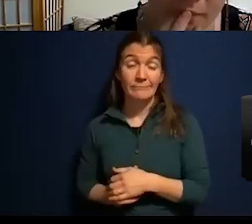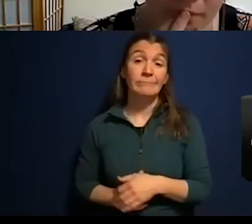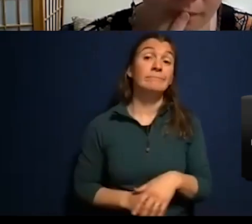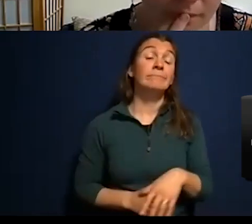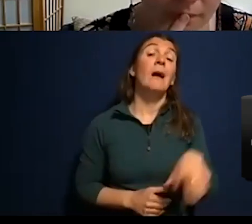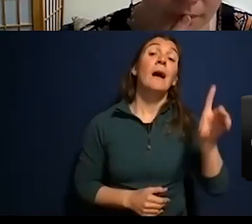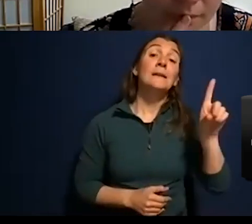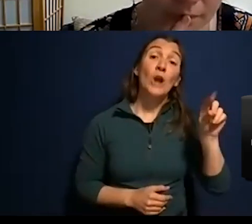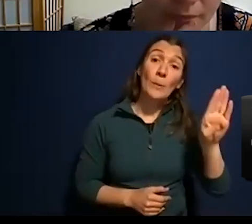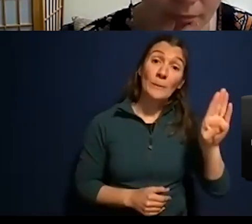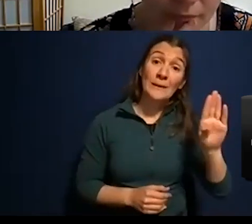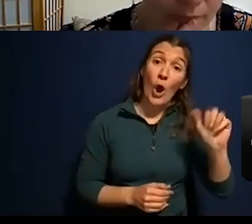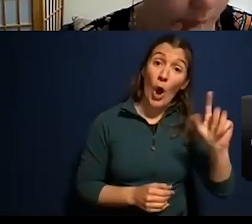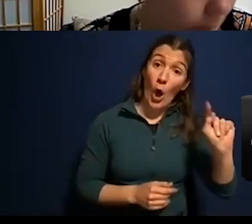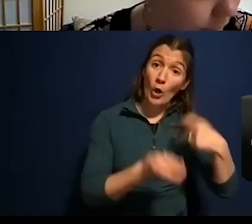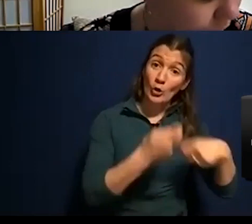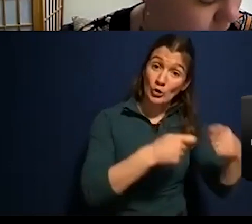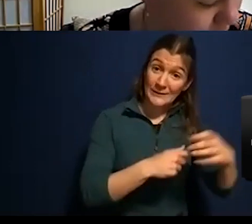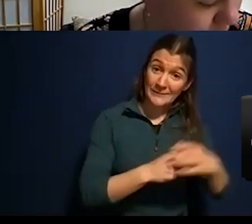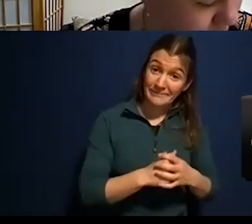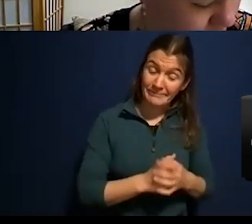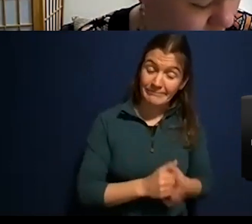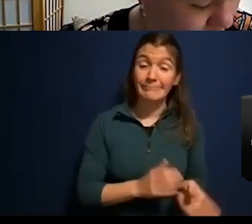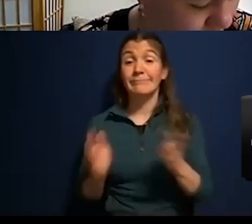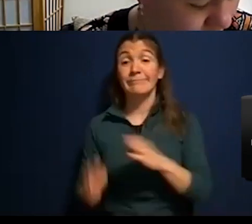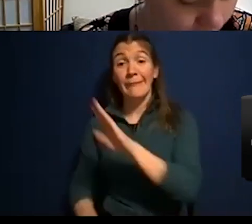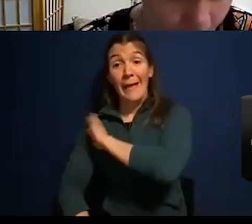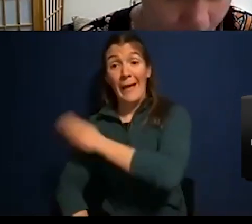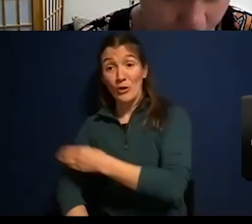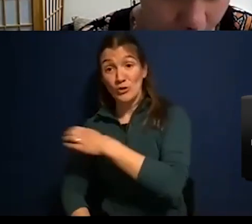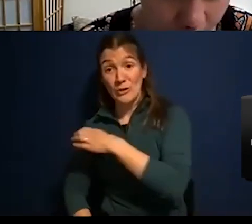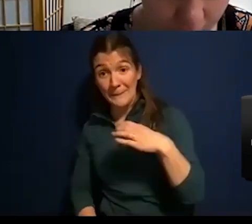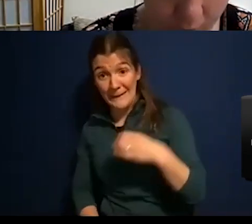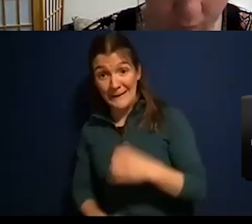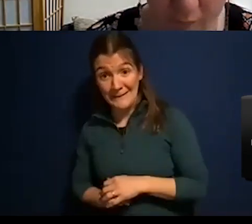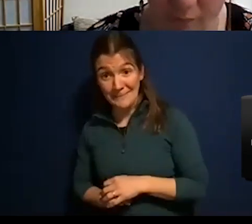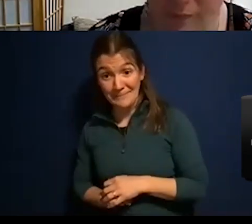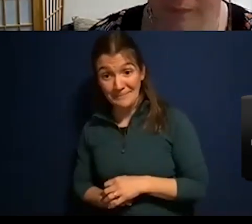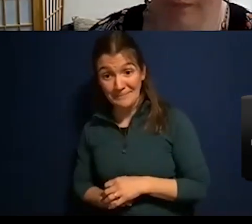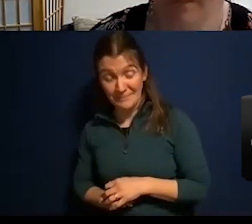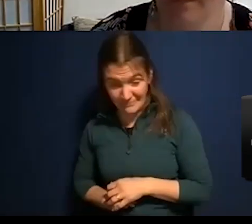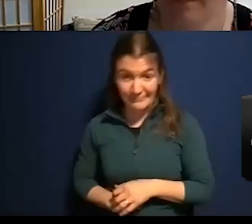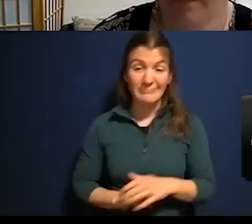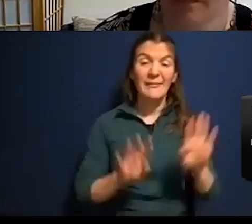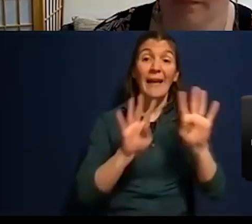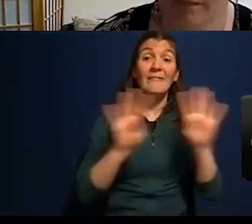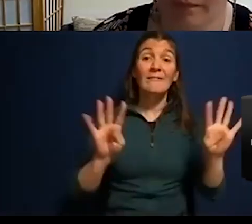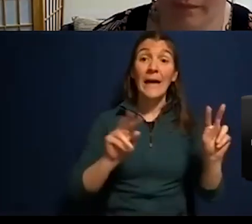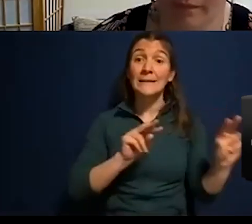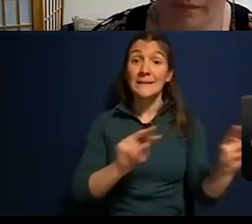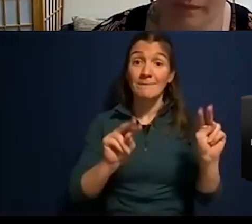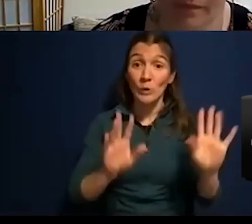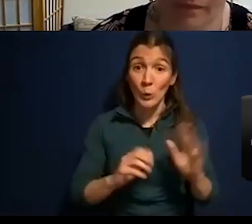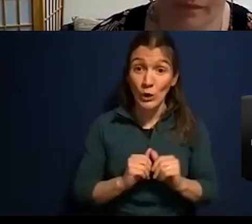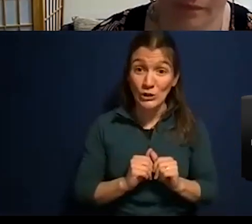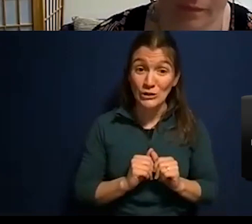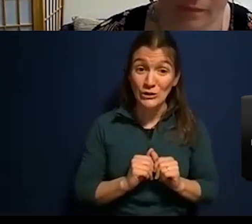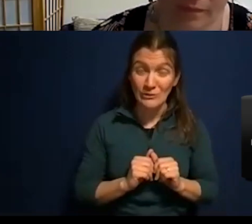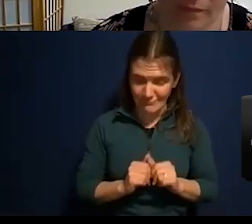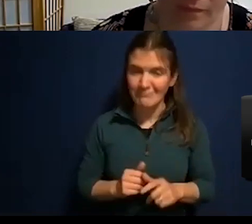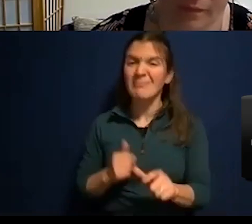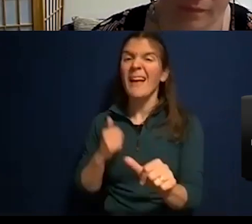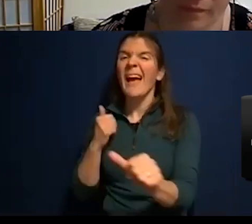Development Review Board Alternates, Energy Committee, Fence Viewers,